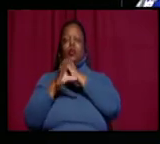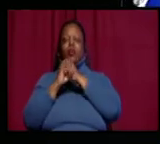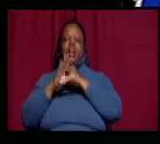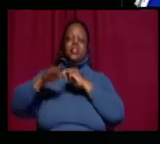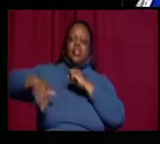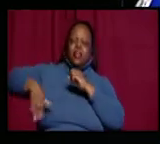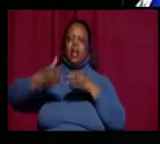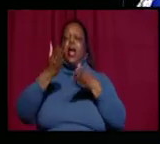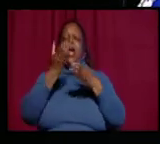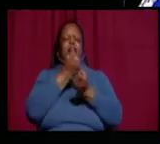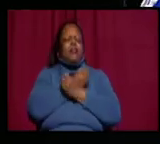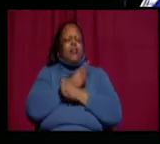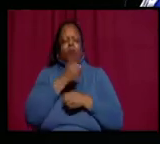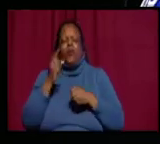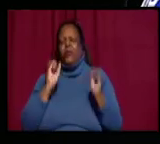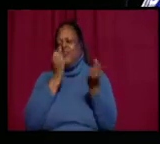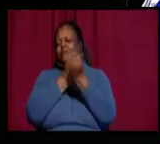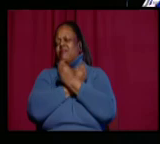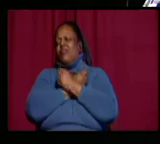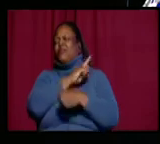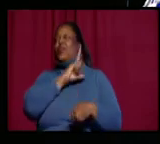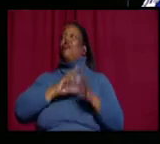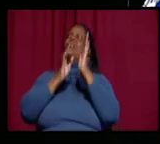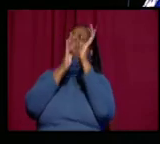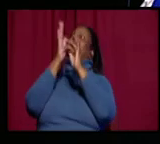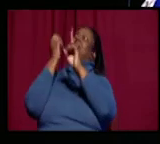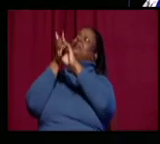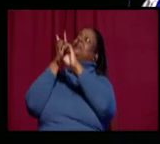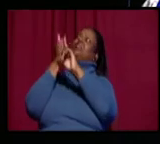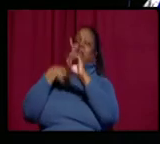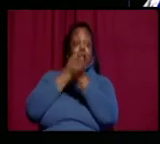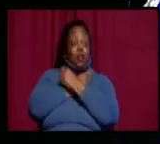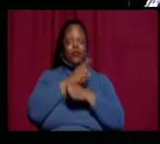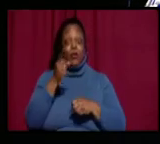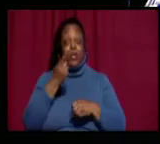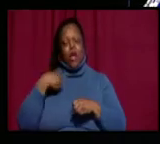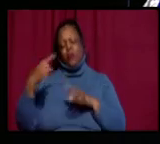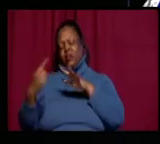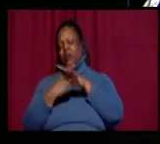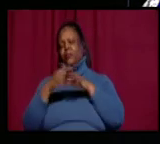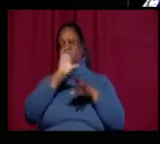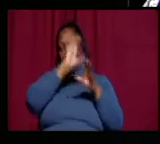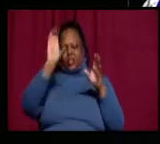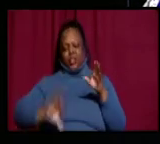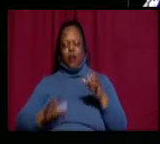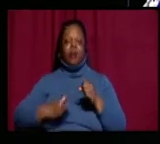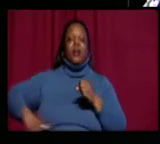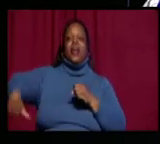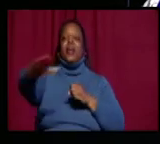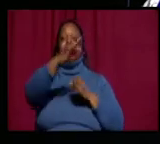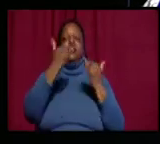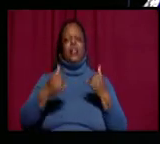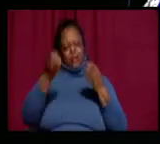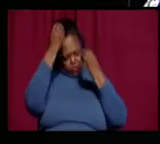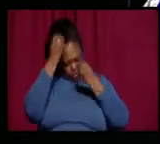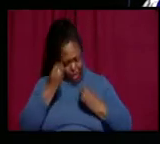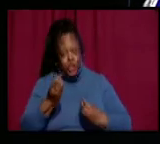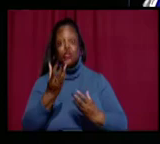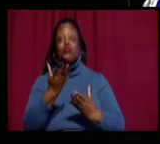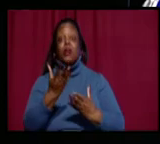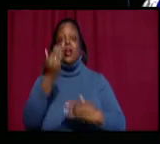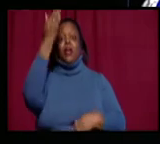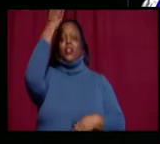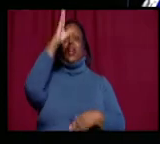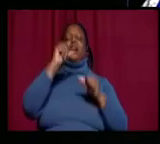later. I just love you all with the love of the Lord Jesus. And we came to the Chicagoland area tonight to let you know